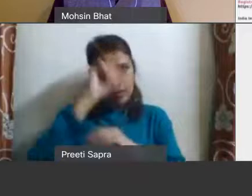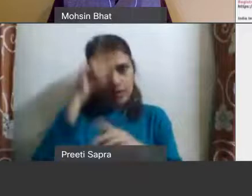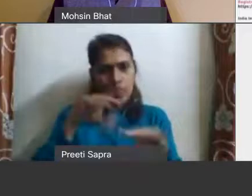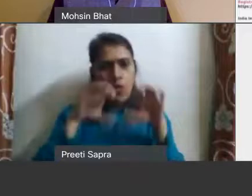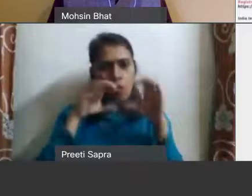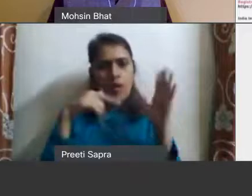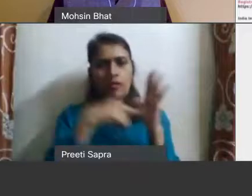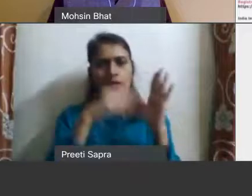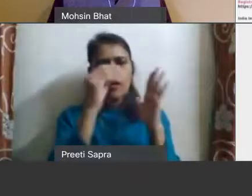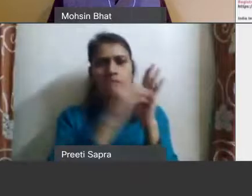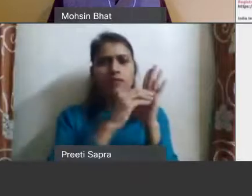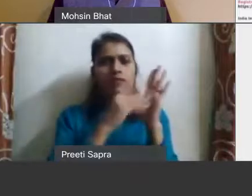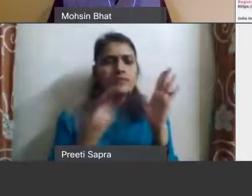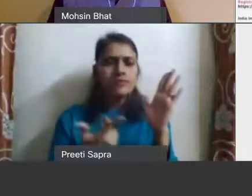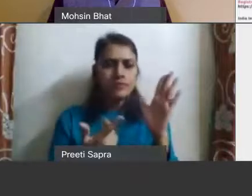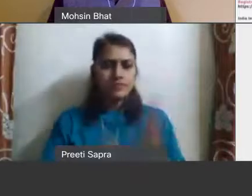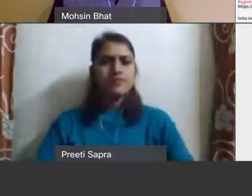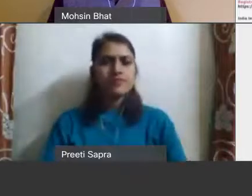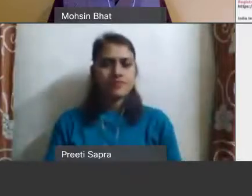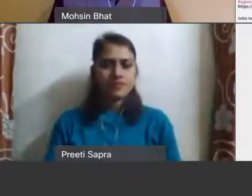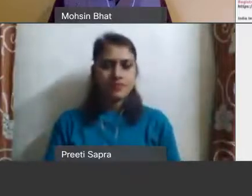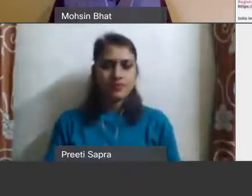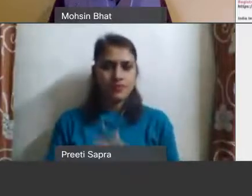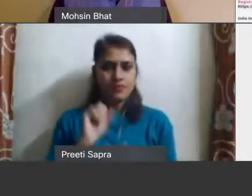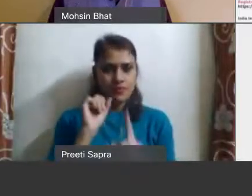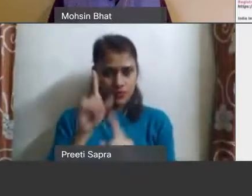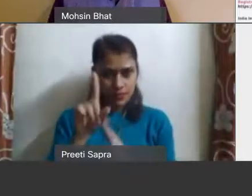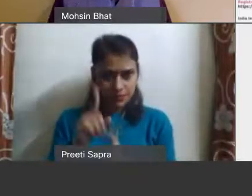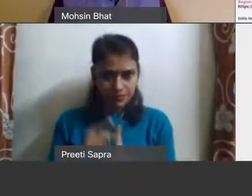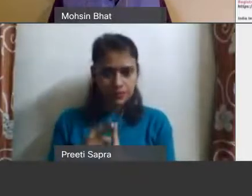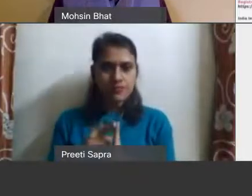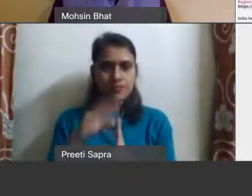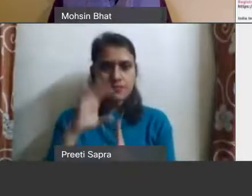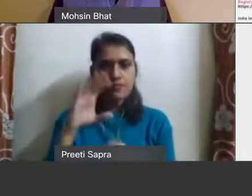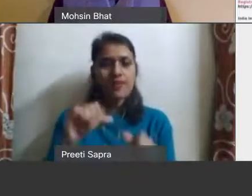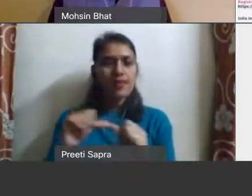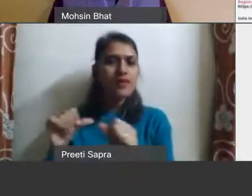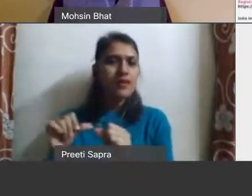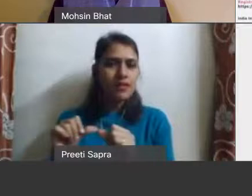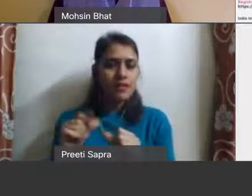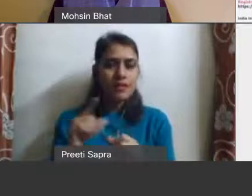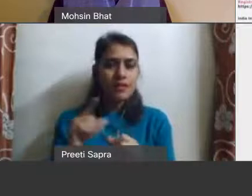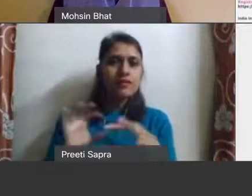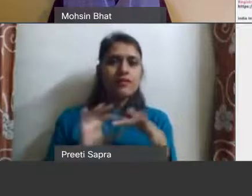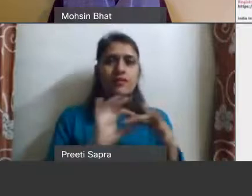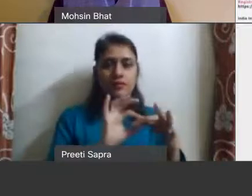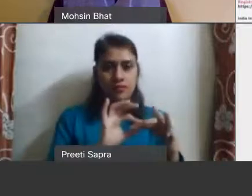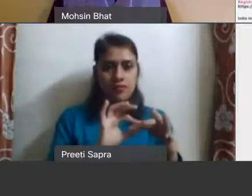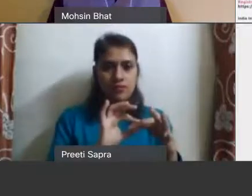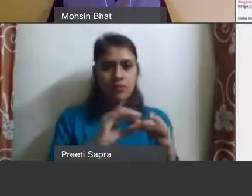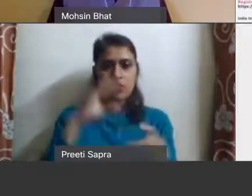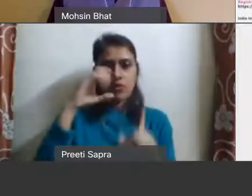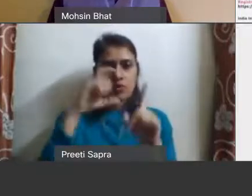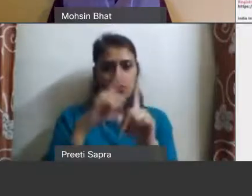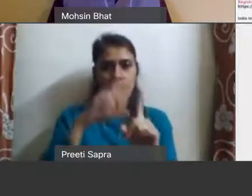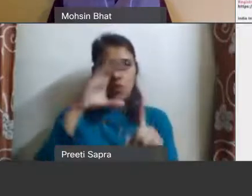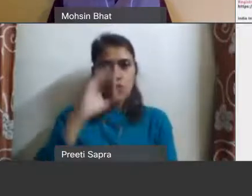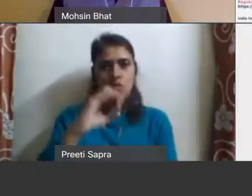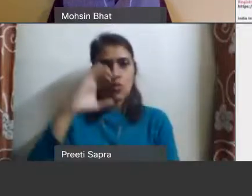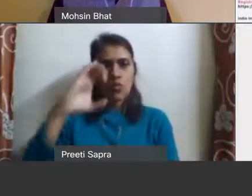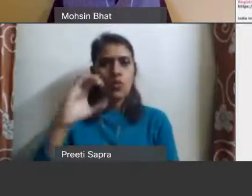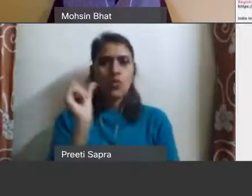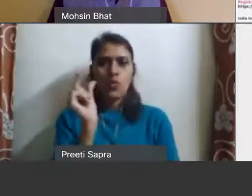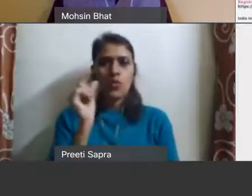scheme. So the first element is CA's connection with documentary citizenship. CA is